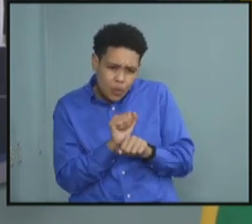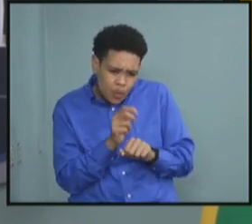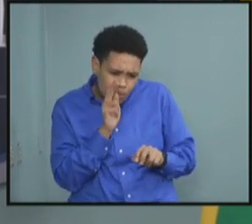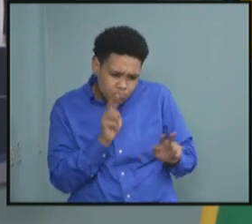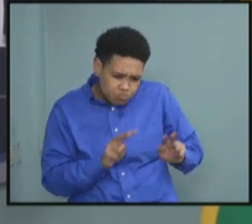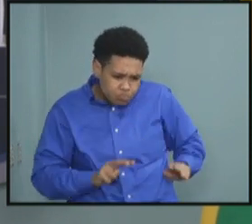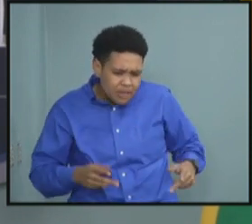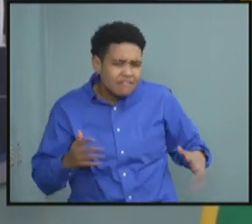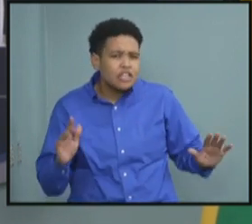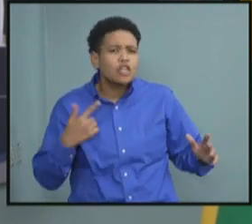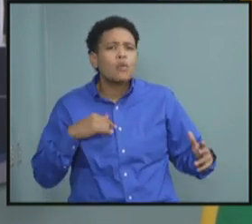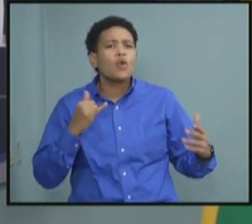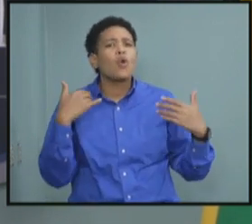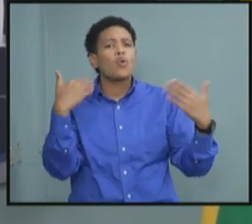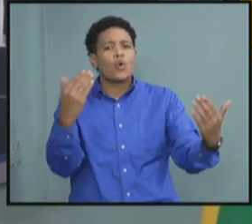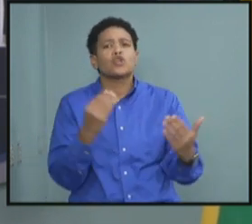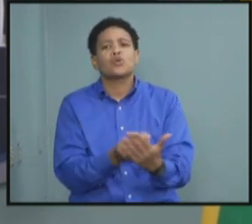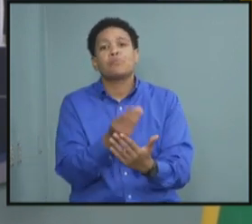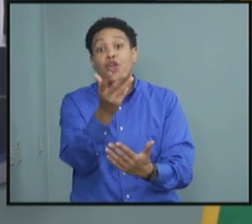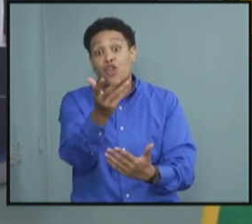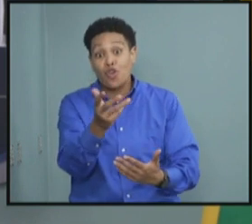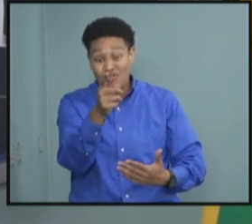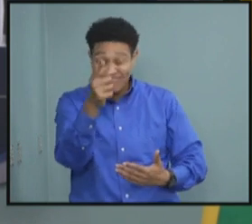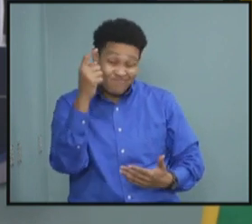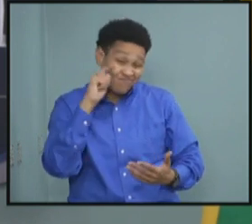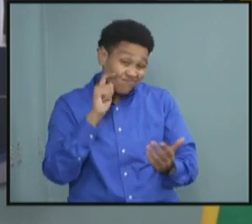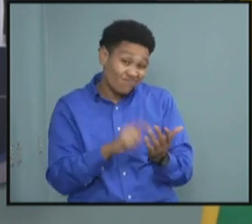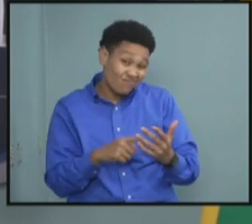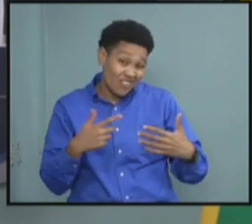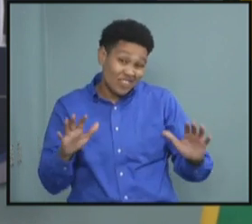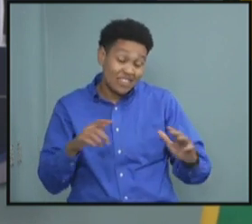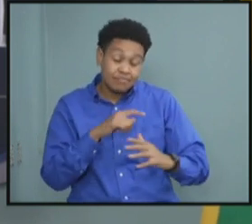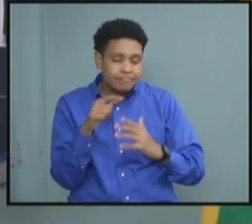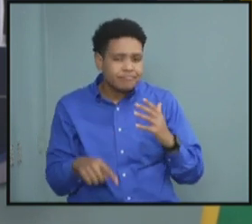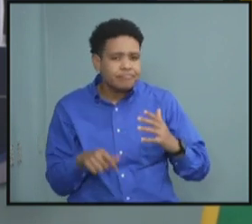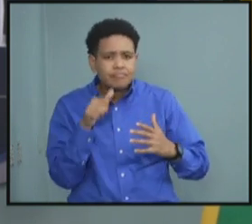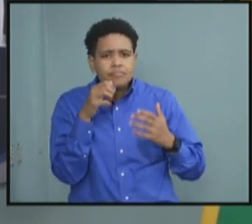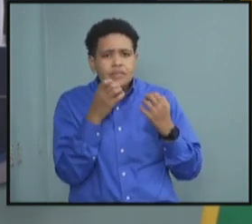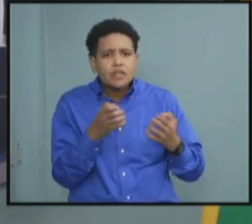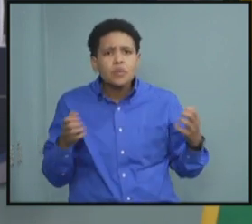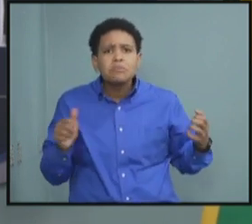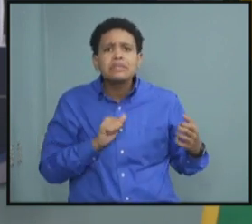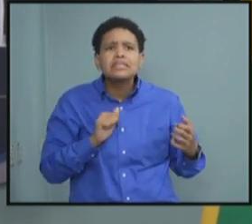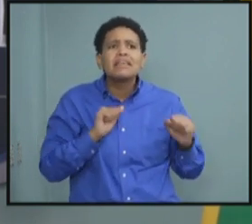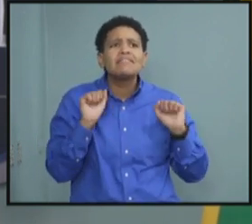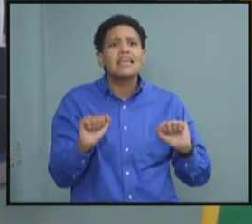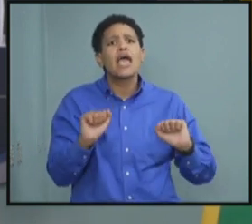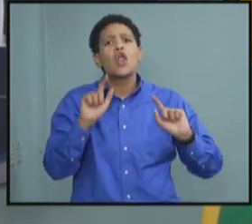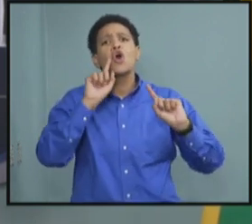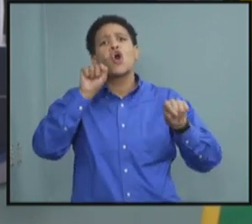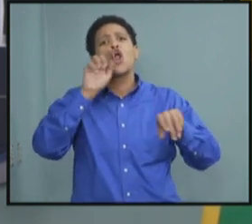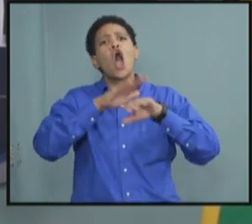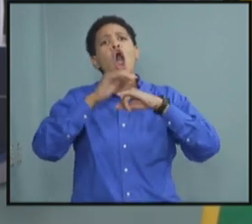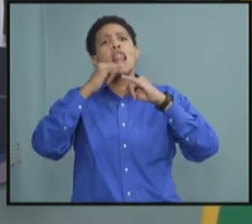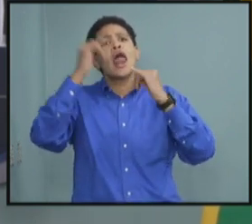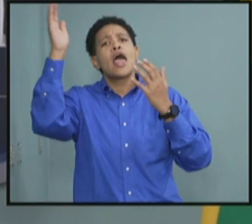now moving to procure. As you will realize, these are not equipment that I can order online